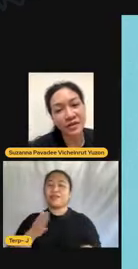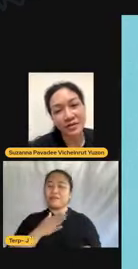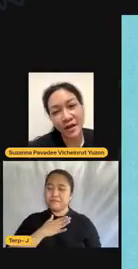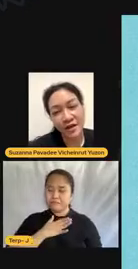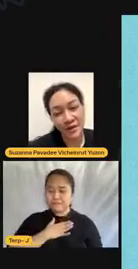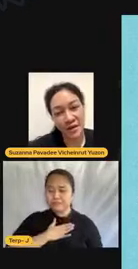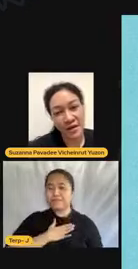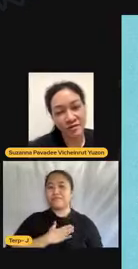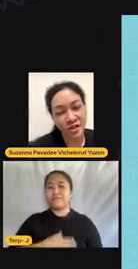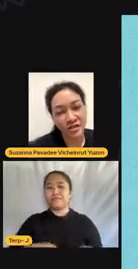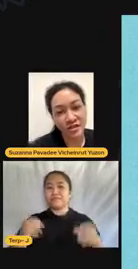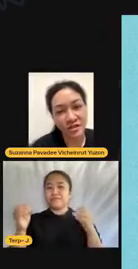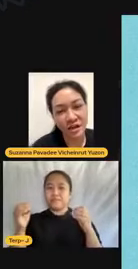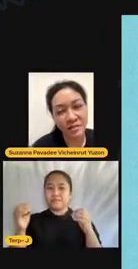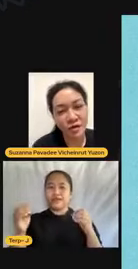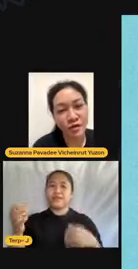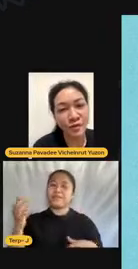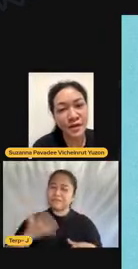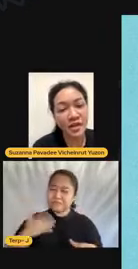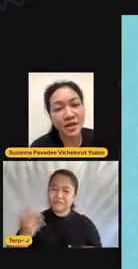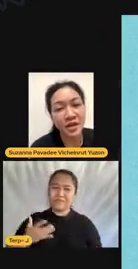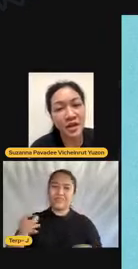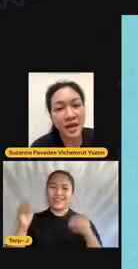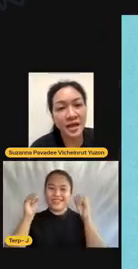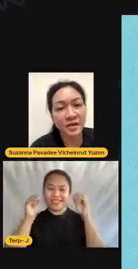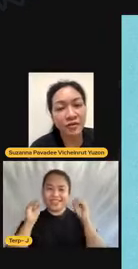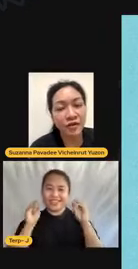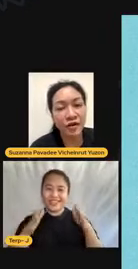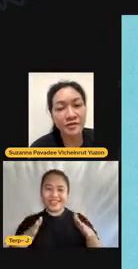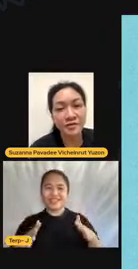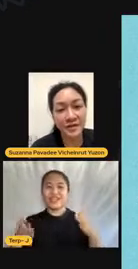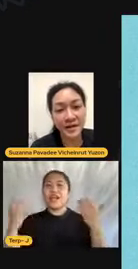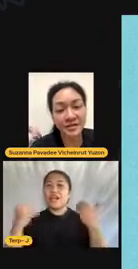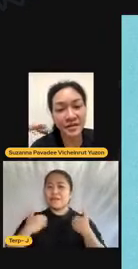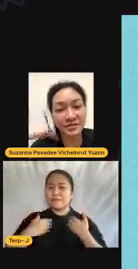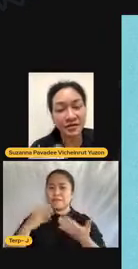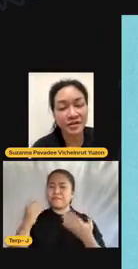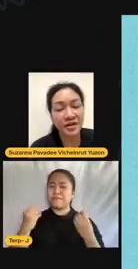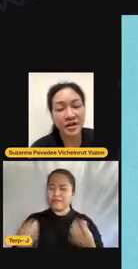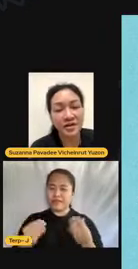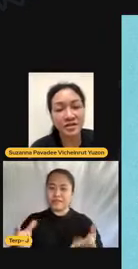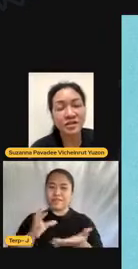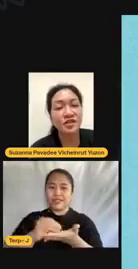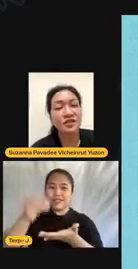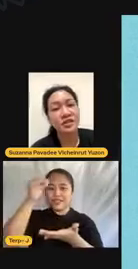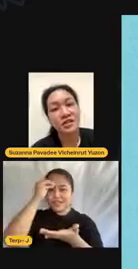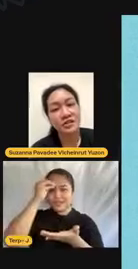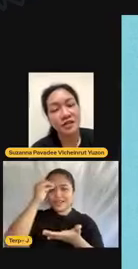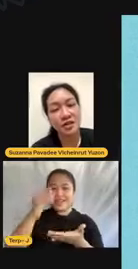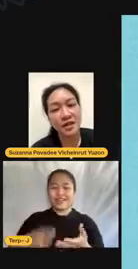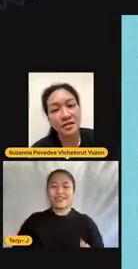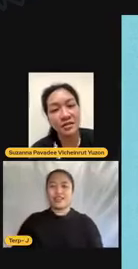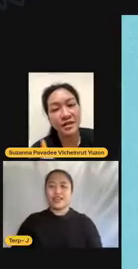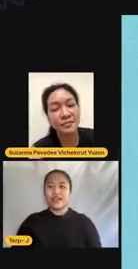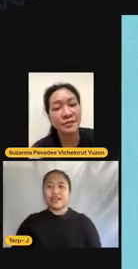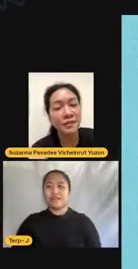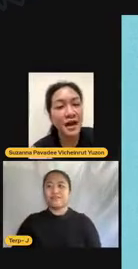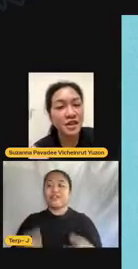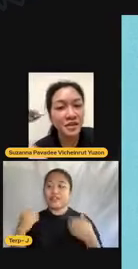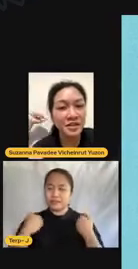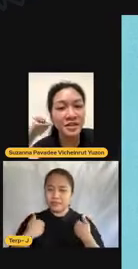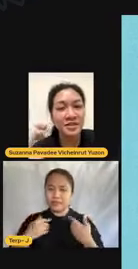Even, you know, later in life, she's taught me so much. And for all her friends and for her sister, she's taught